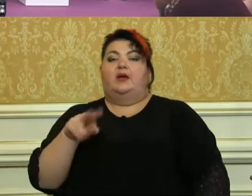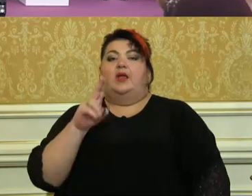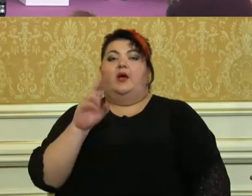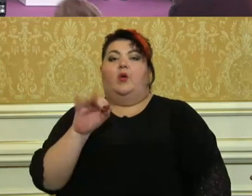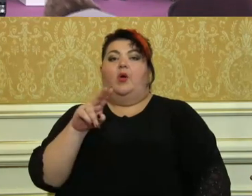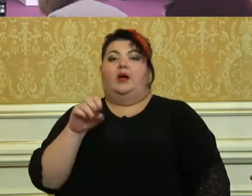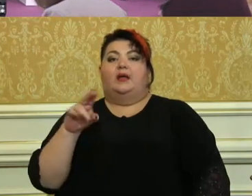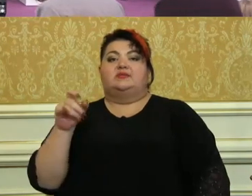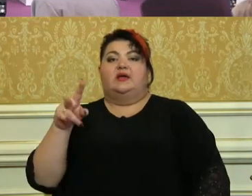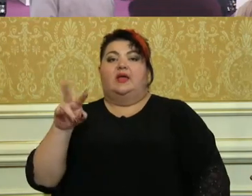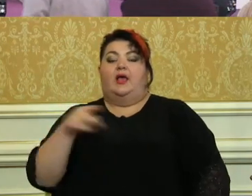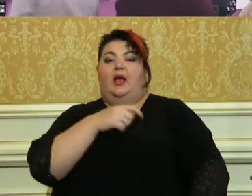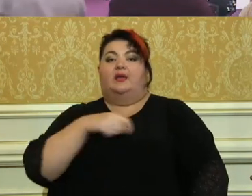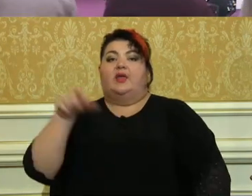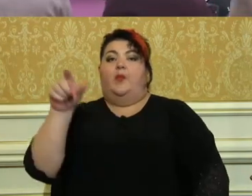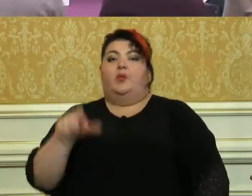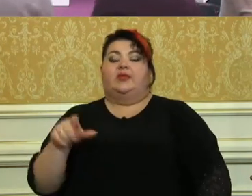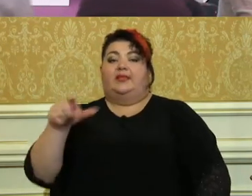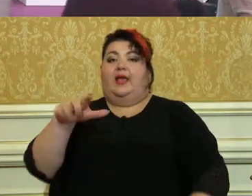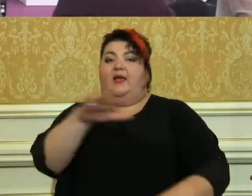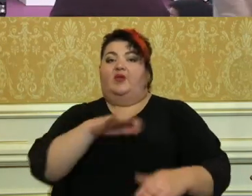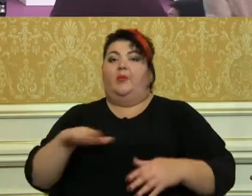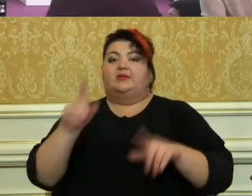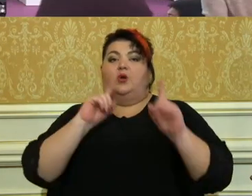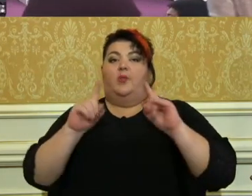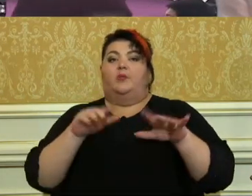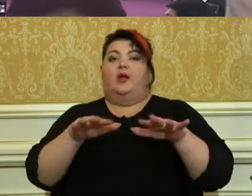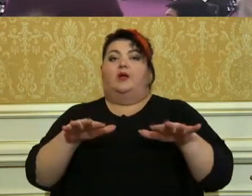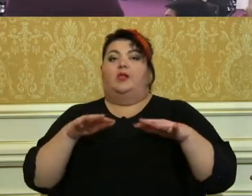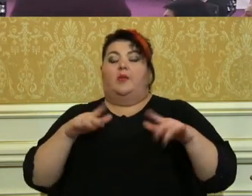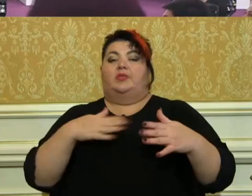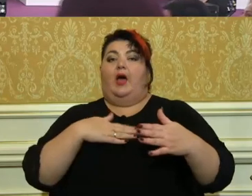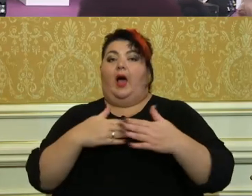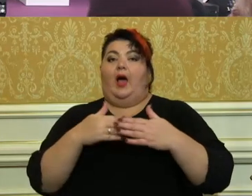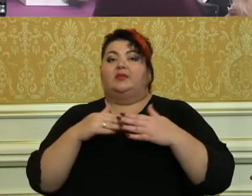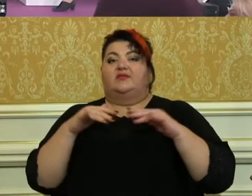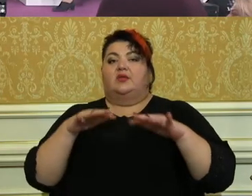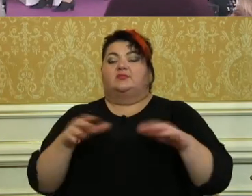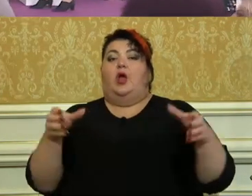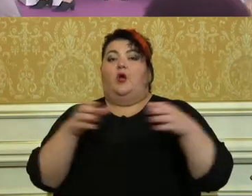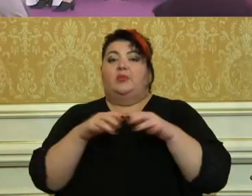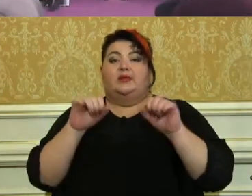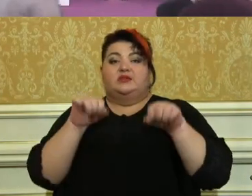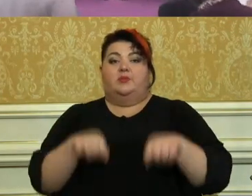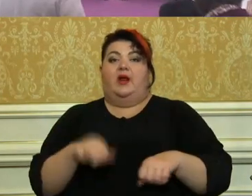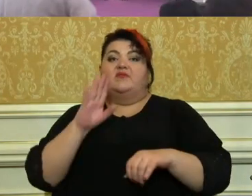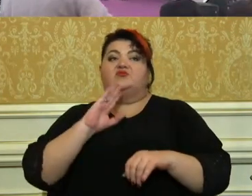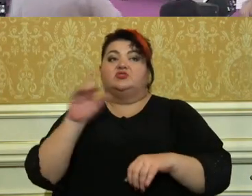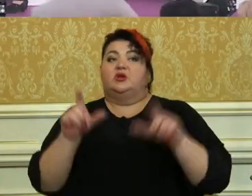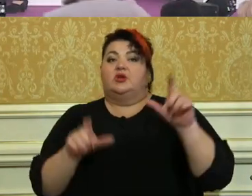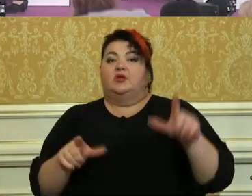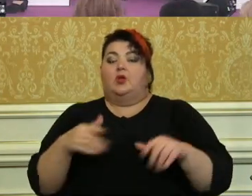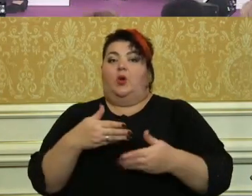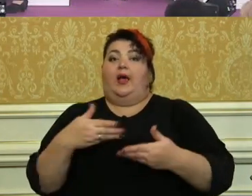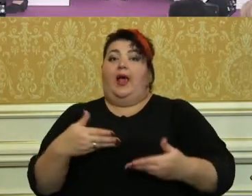Maria Corazza-Bildt, Member of the European Parliament, EEP Group, active in the Committee of Women's Rights and Gender